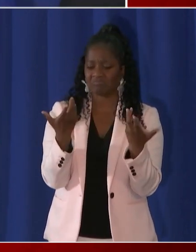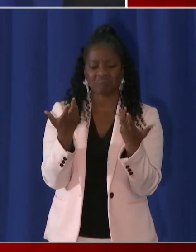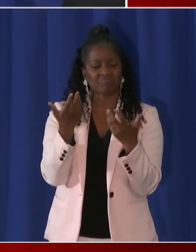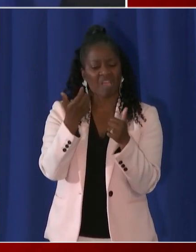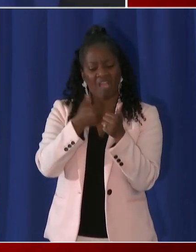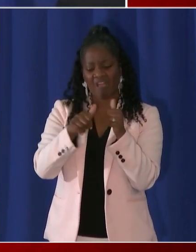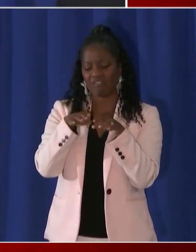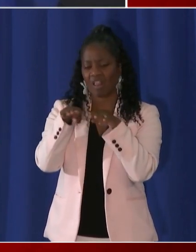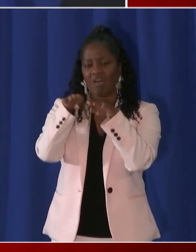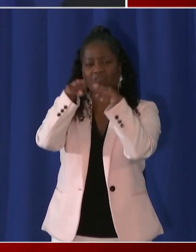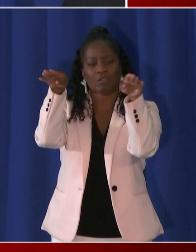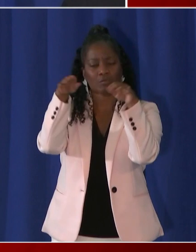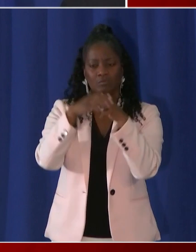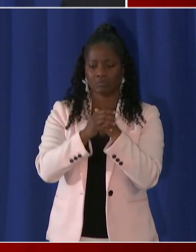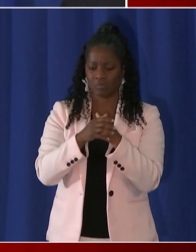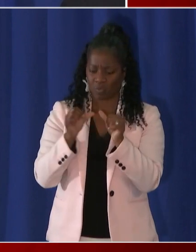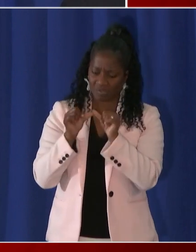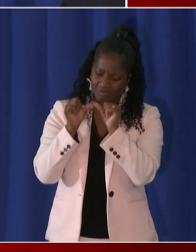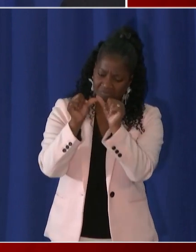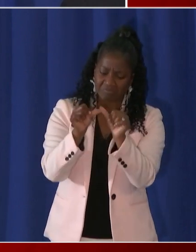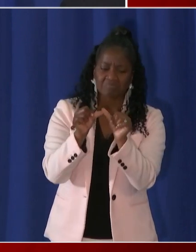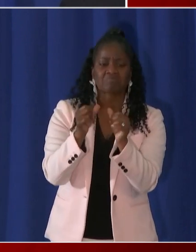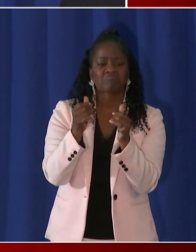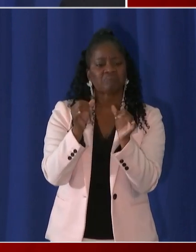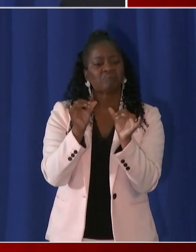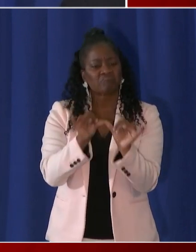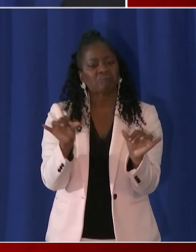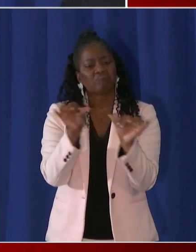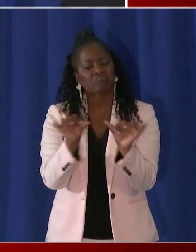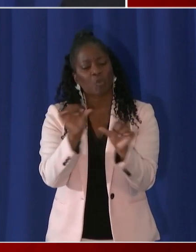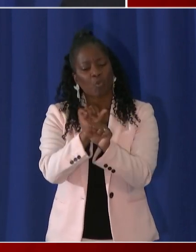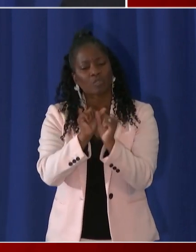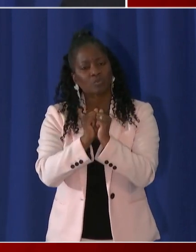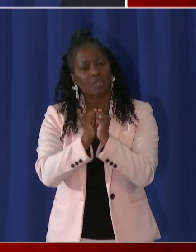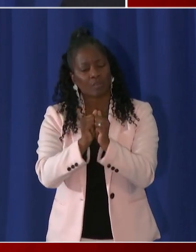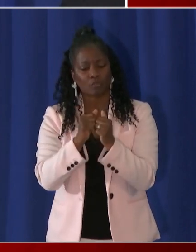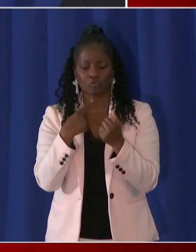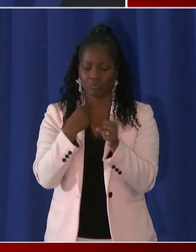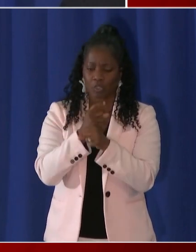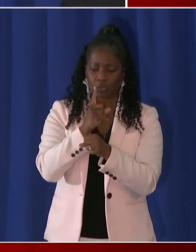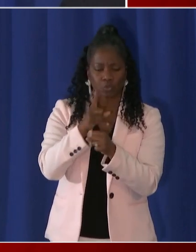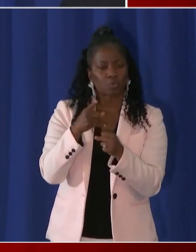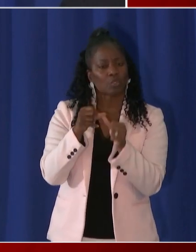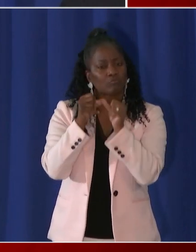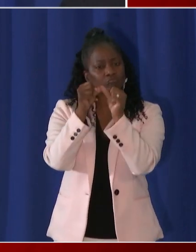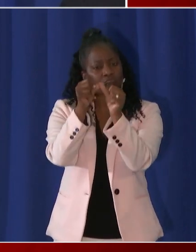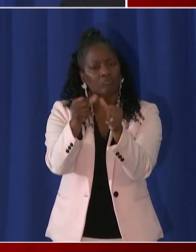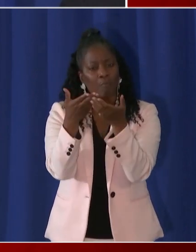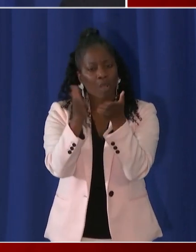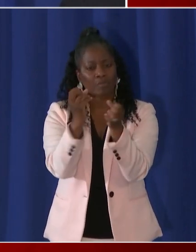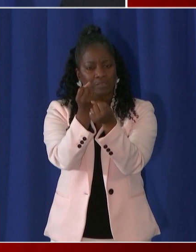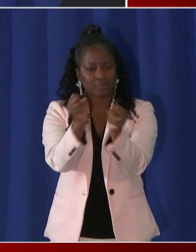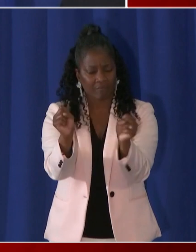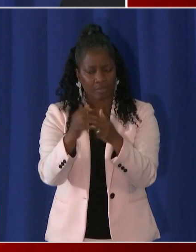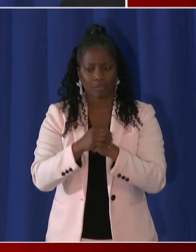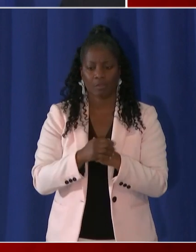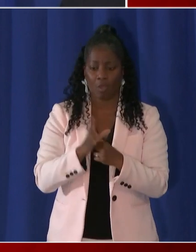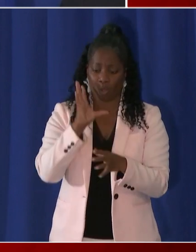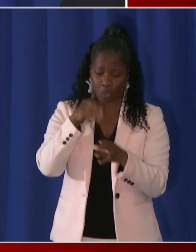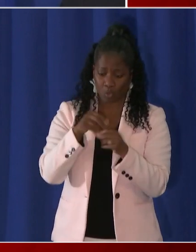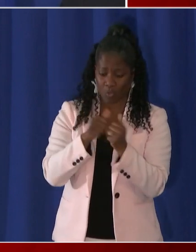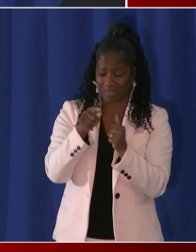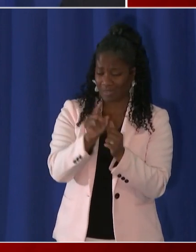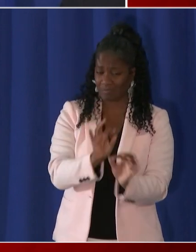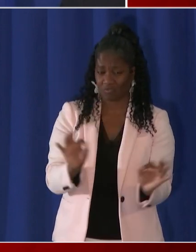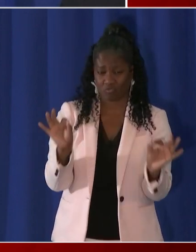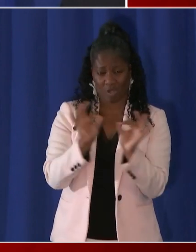multiple jurisdictions that routinely work together to ensure security and public safety. The U.S. Secret Service proudly participates in this critical